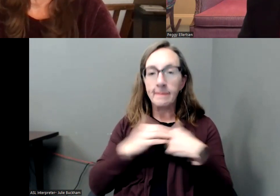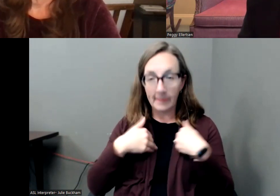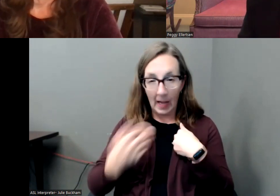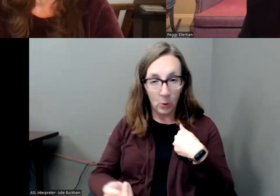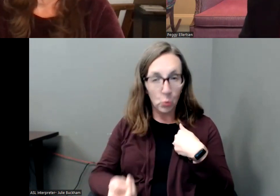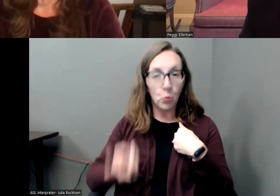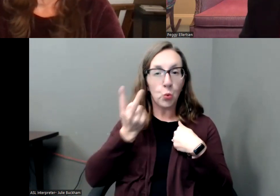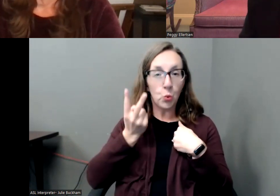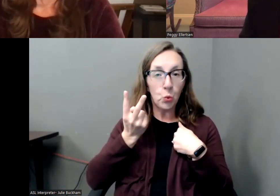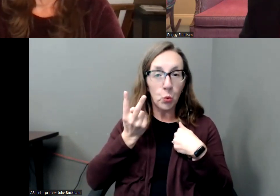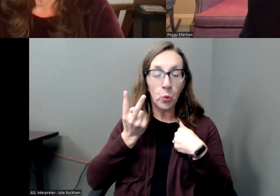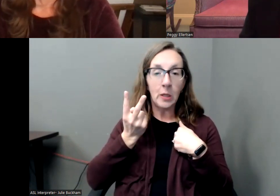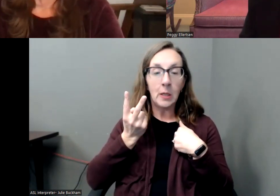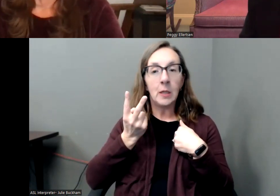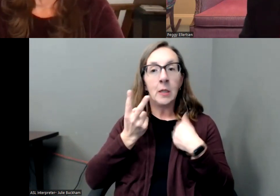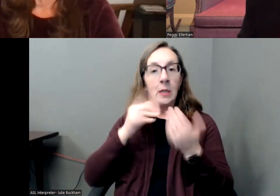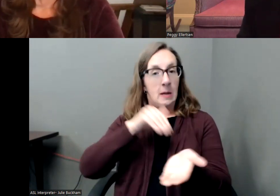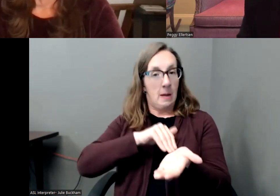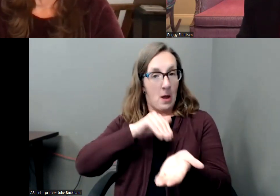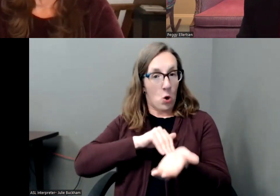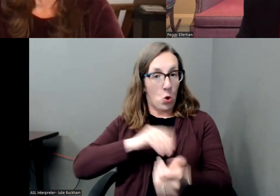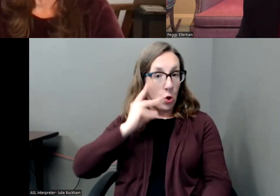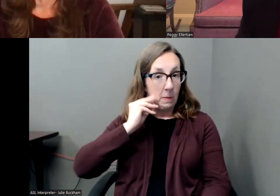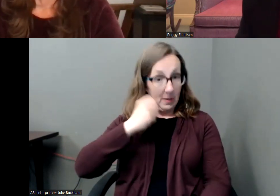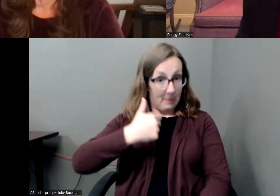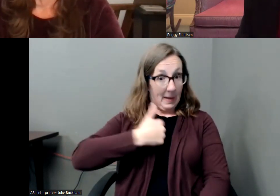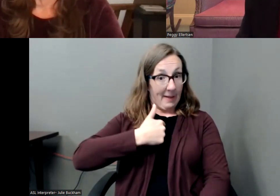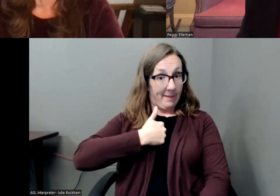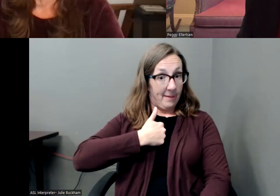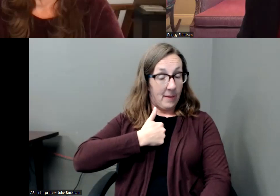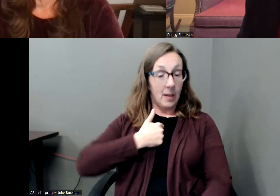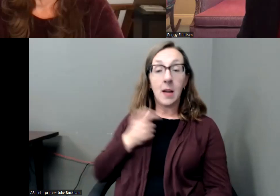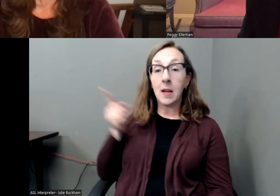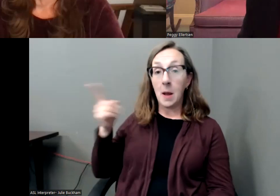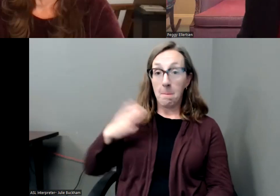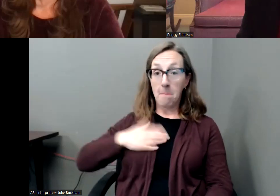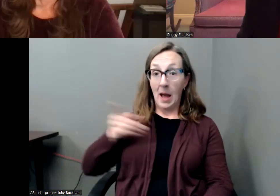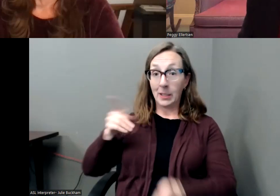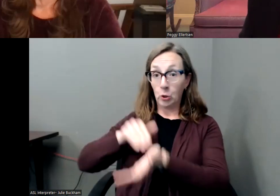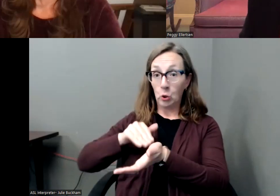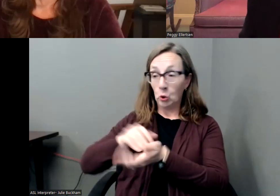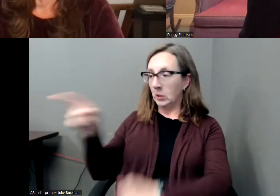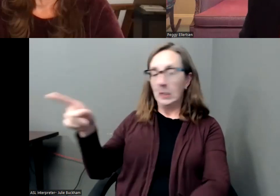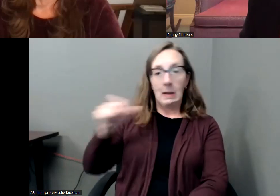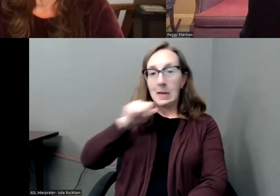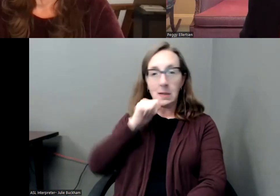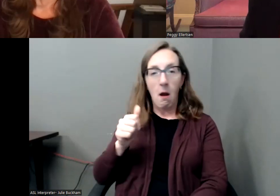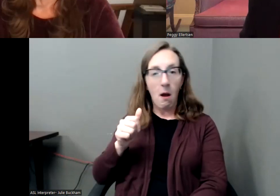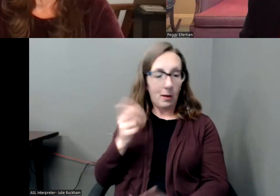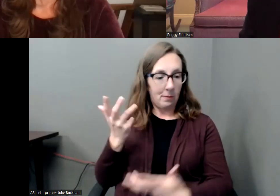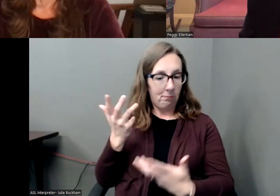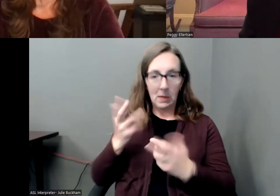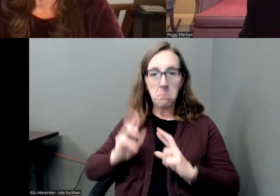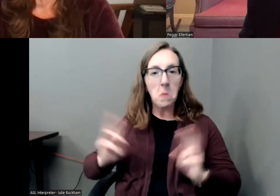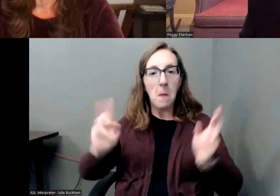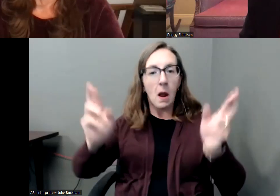significant medical encounters myself, during which my providers were not prepared to give me any kind of